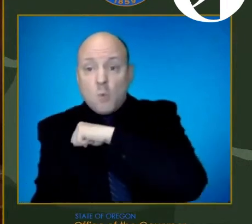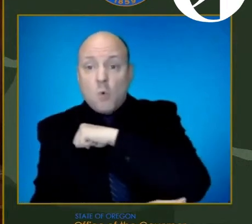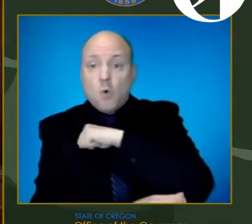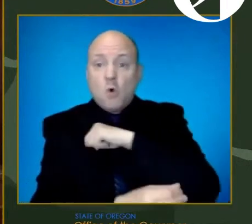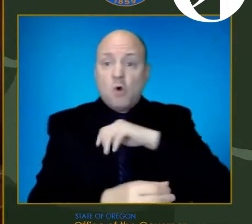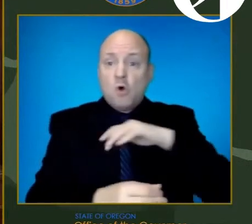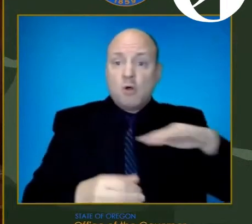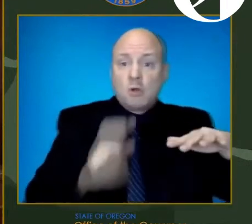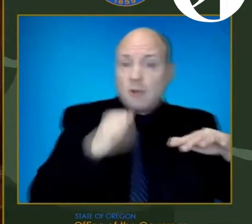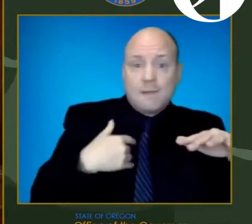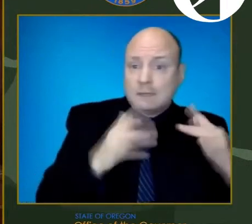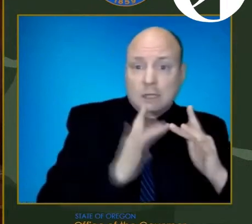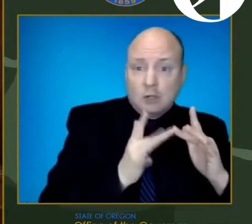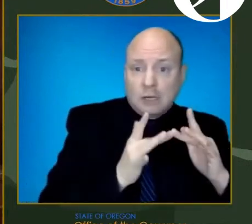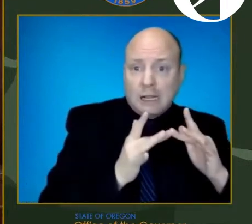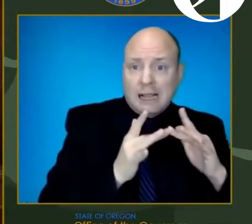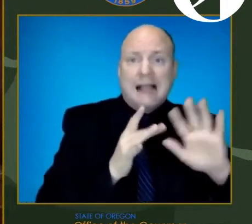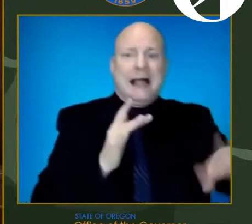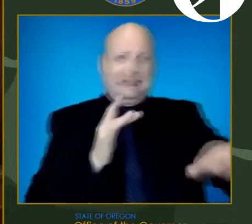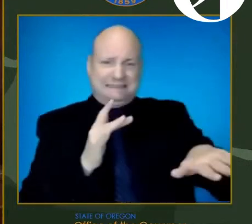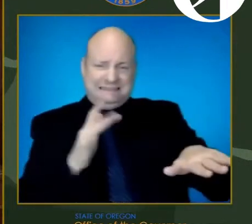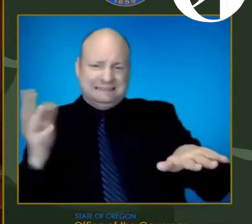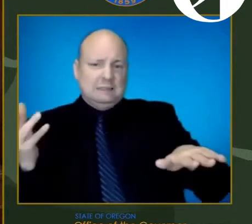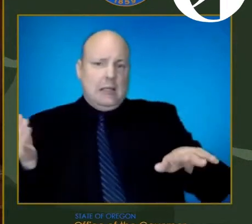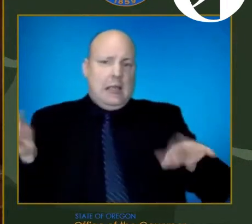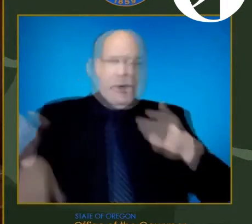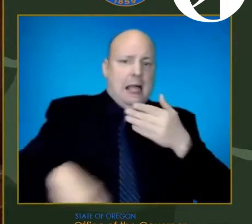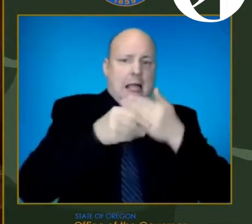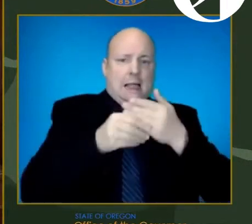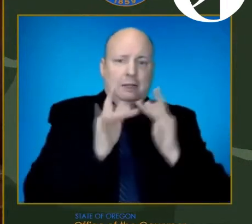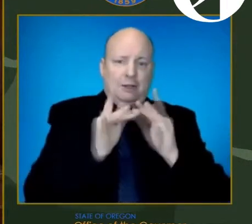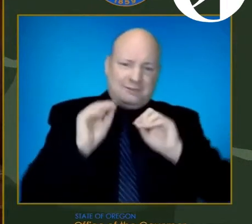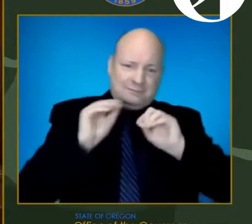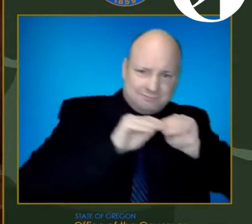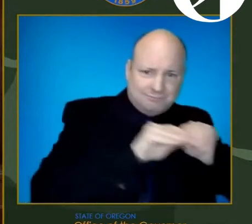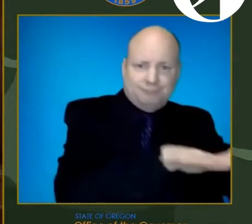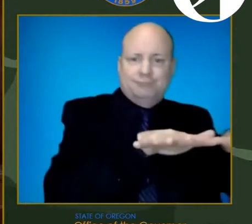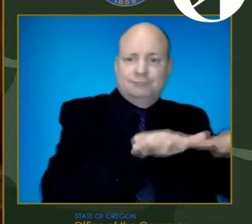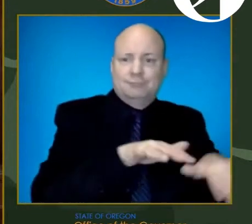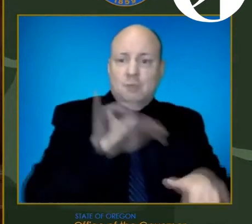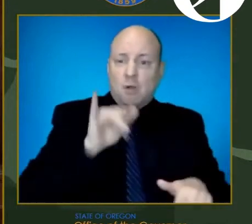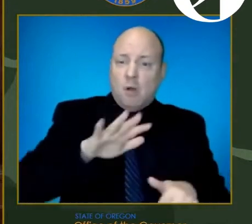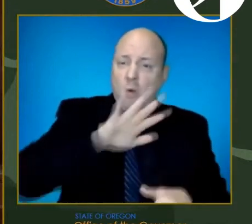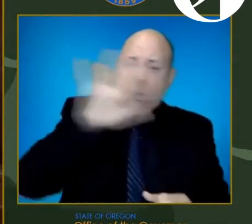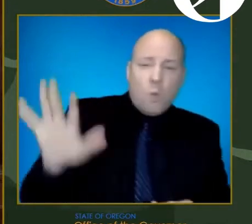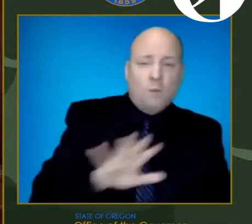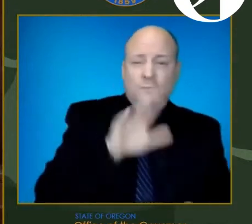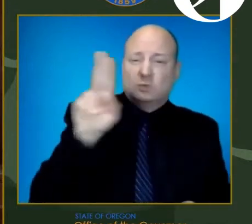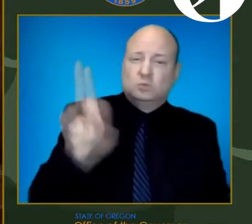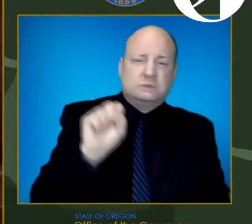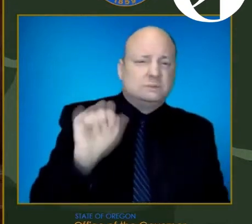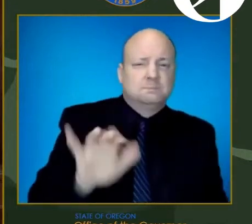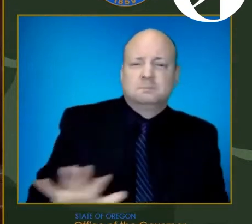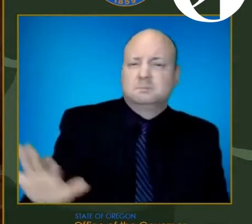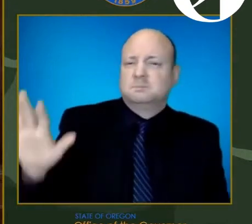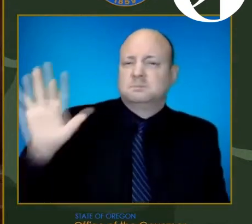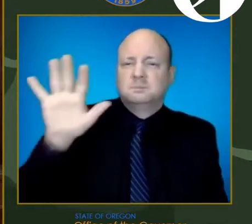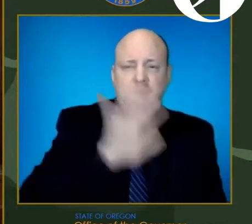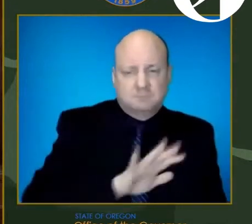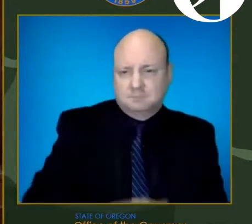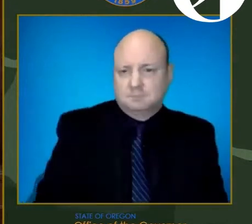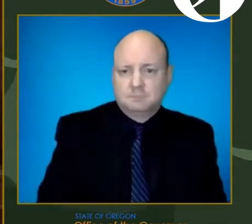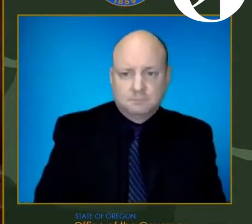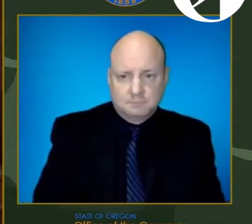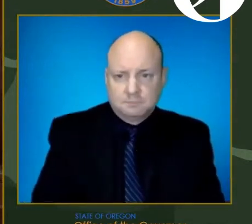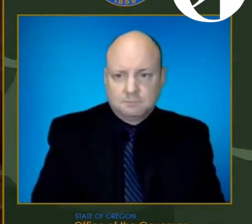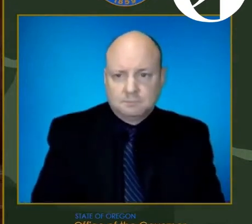The Biden-Harris administration can help unite this unnecessary division, especially in the West,